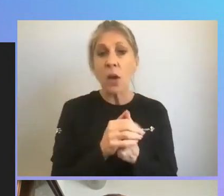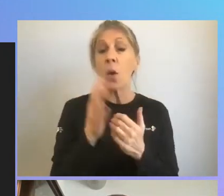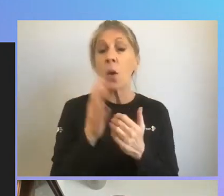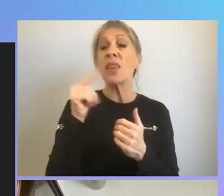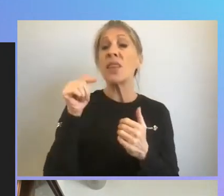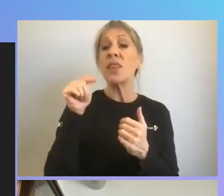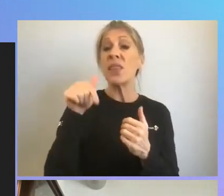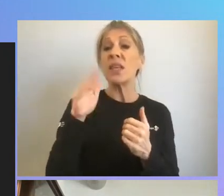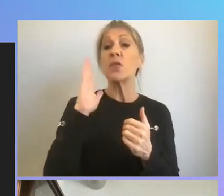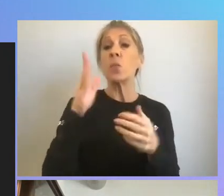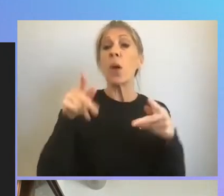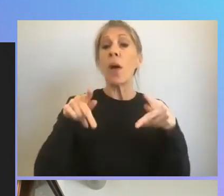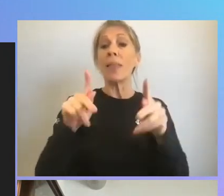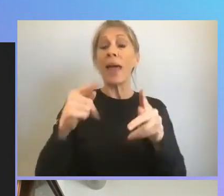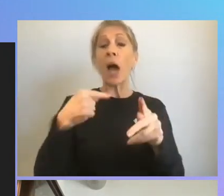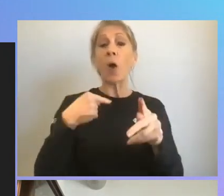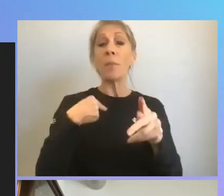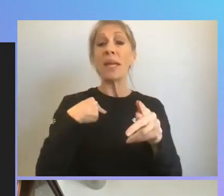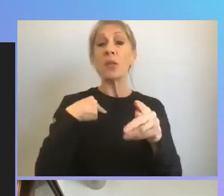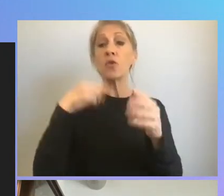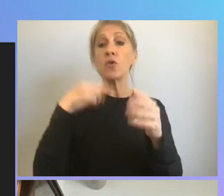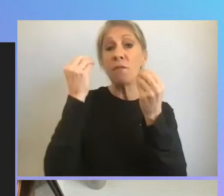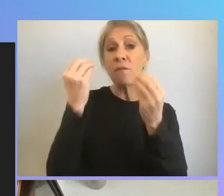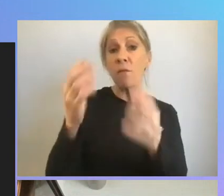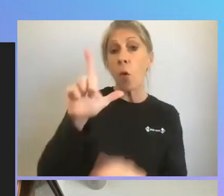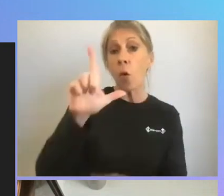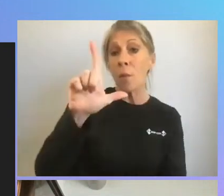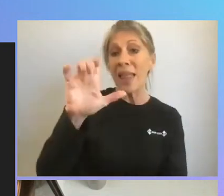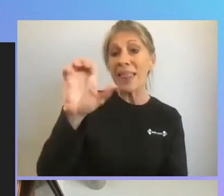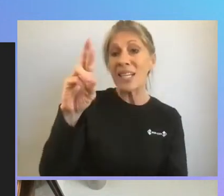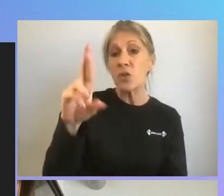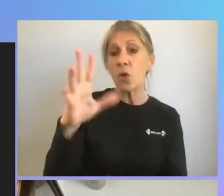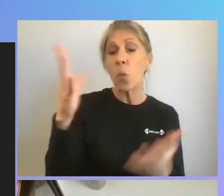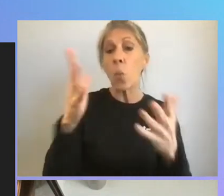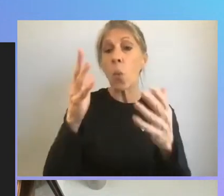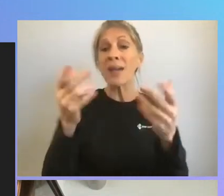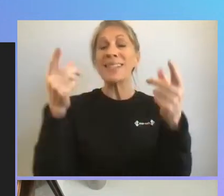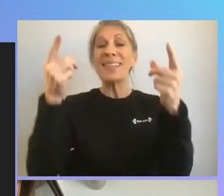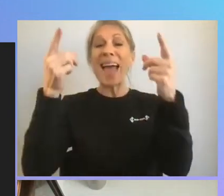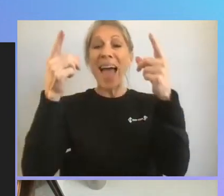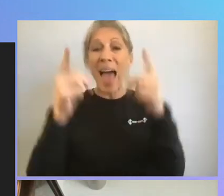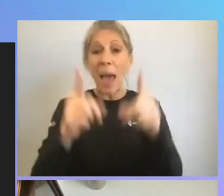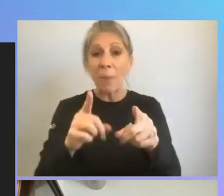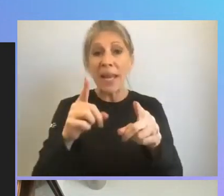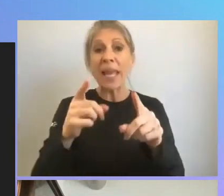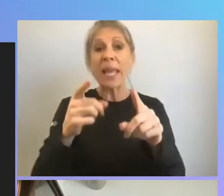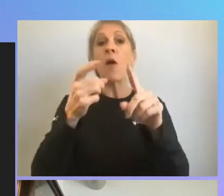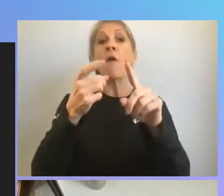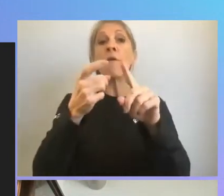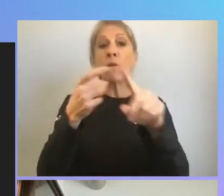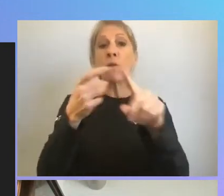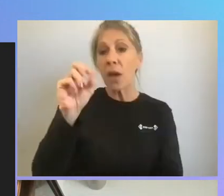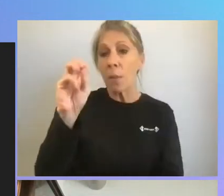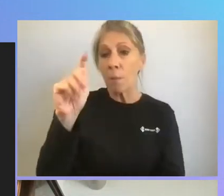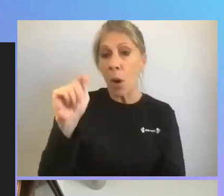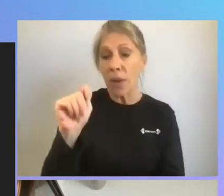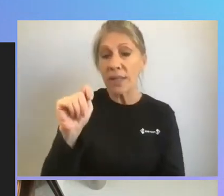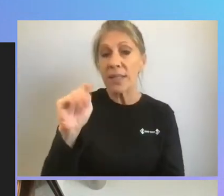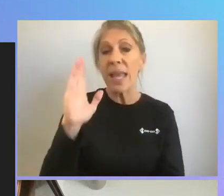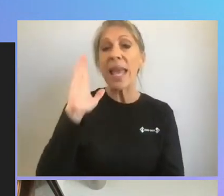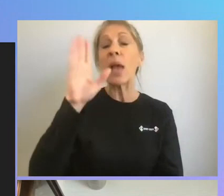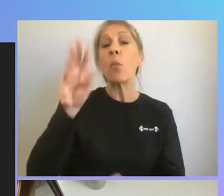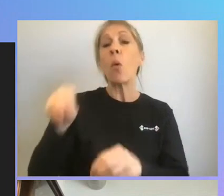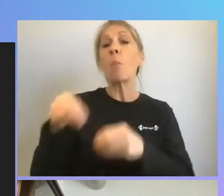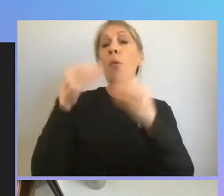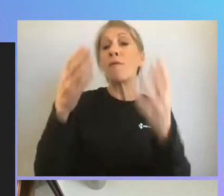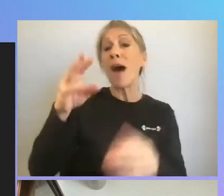do is inform linter what's going on under the hood for my custom components. It'll tell, we'll provide